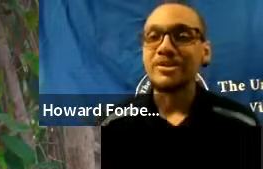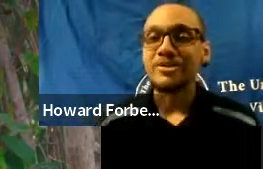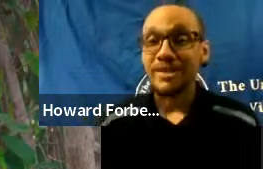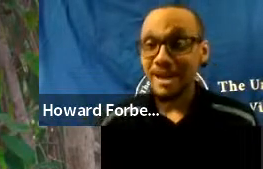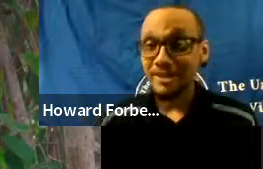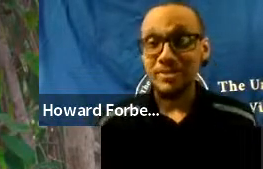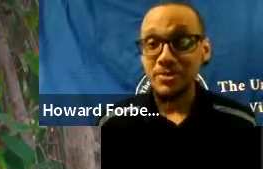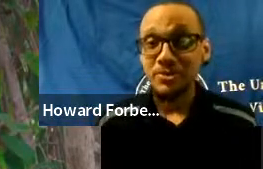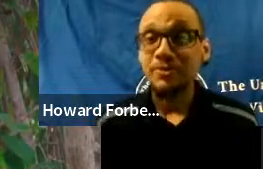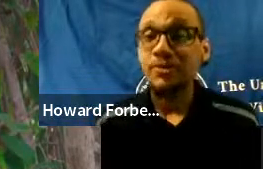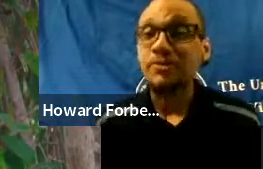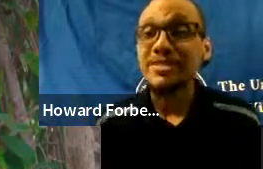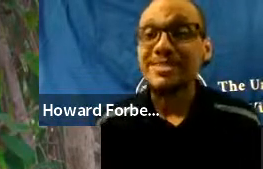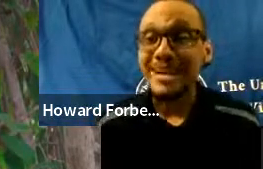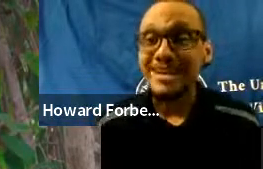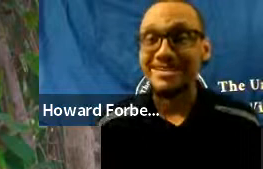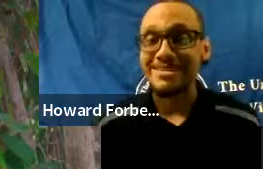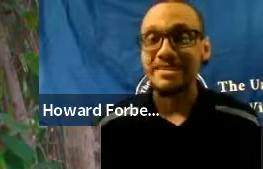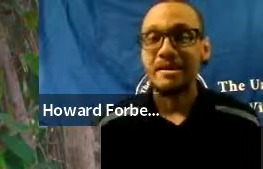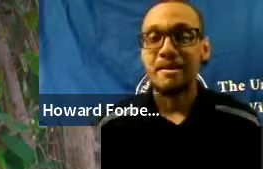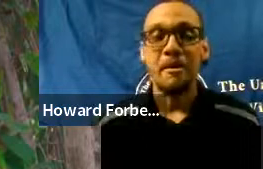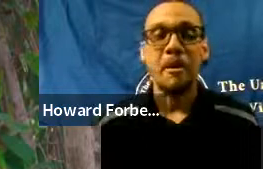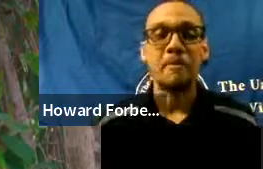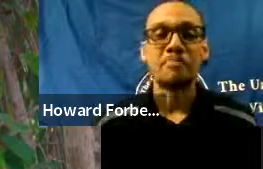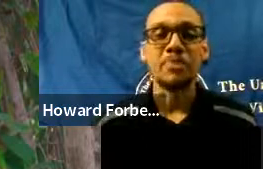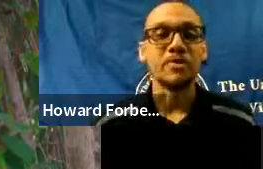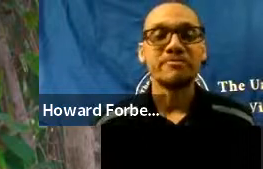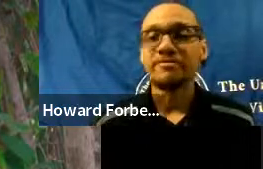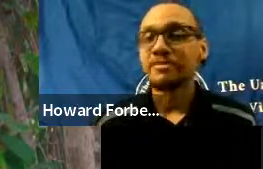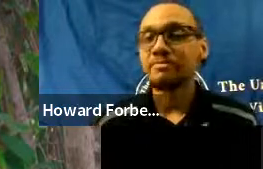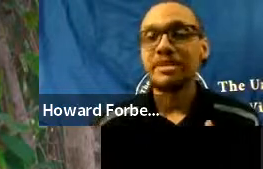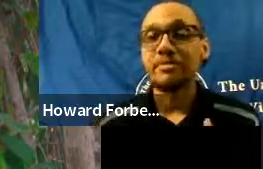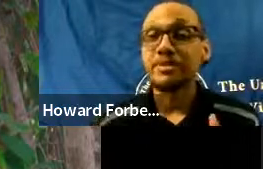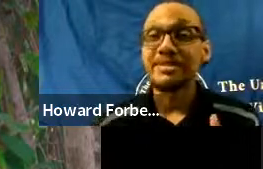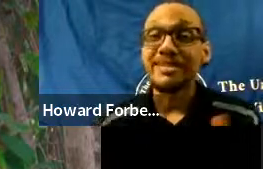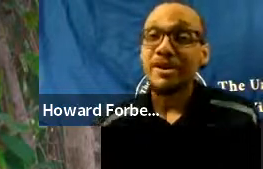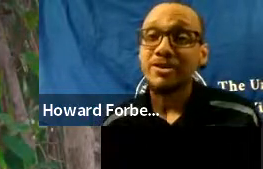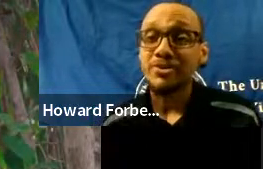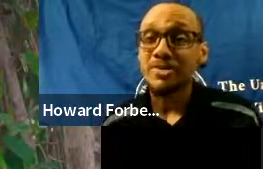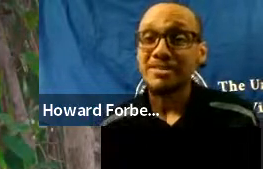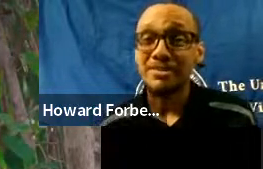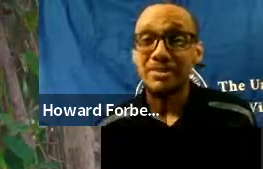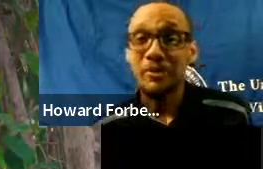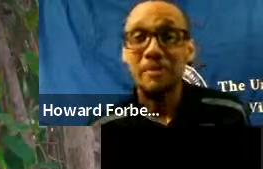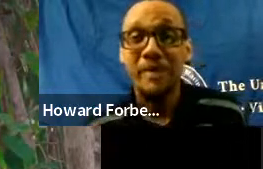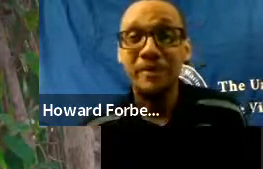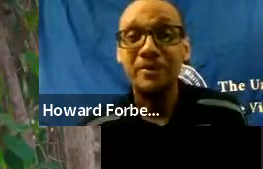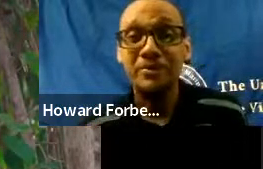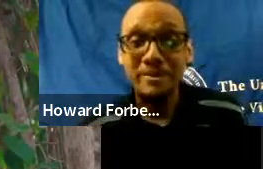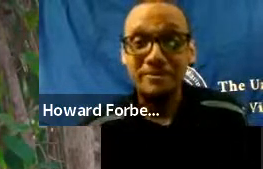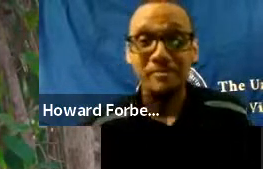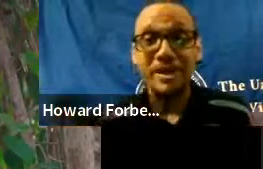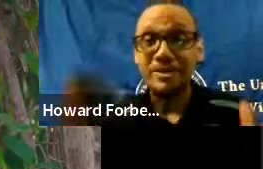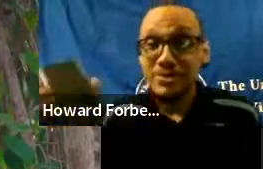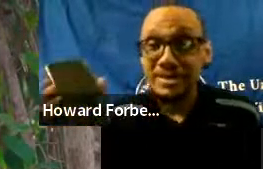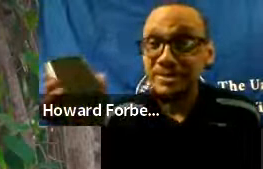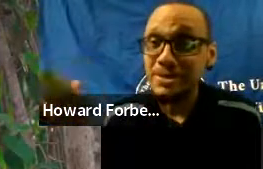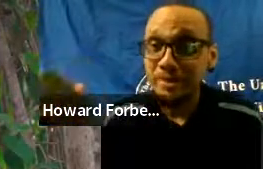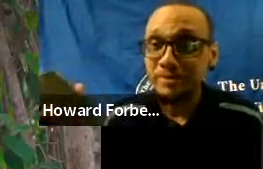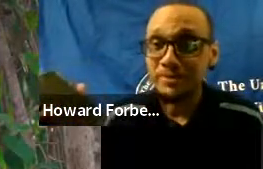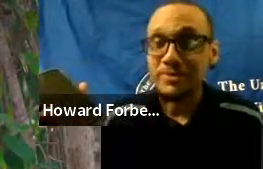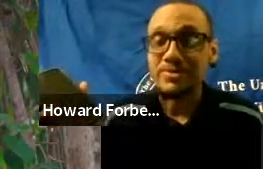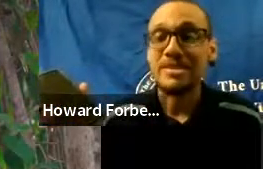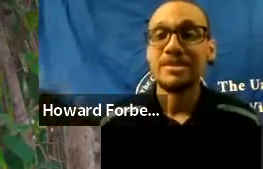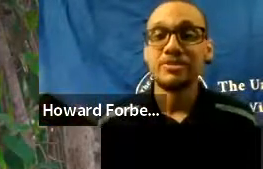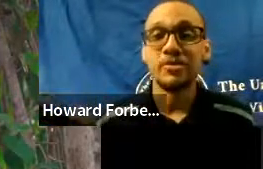TikTok, you can actually use your phone for science. We've even been able to take our students to the Great Barrier Reef by using